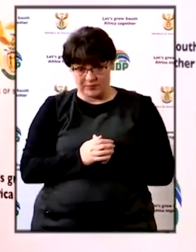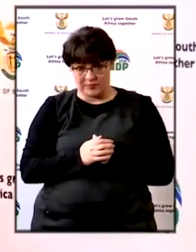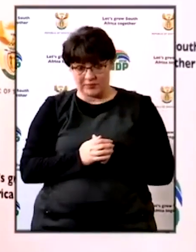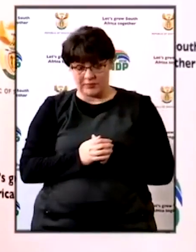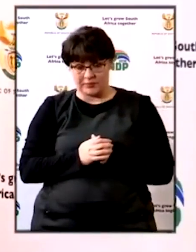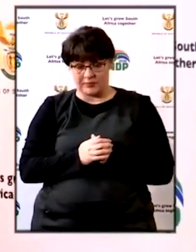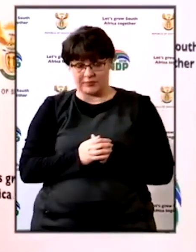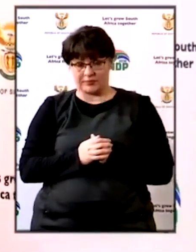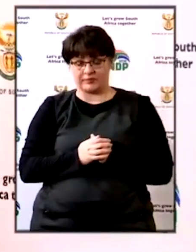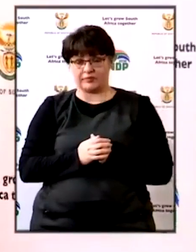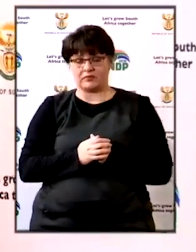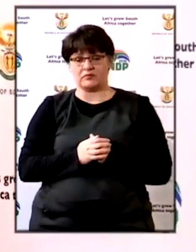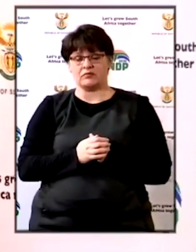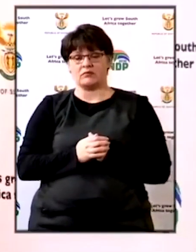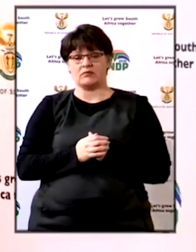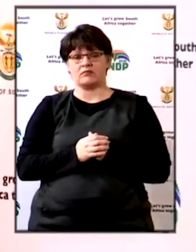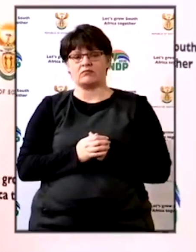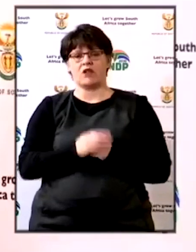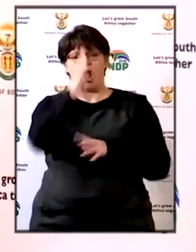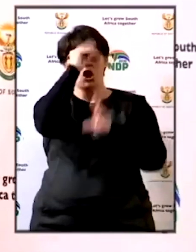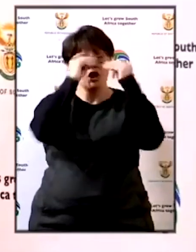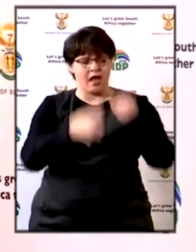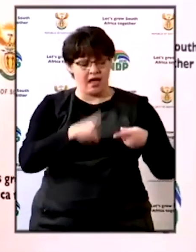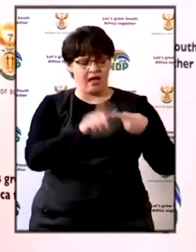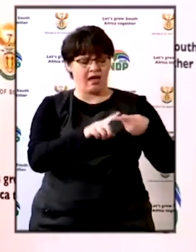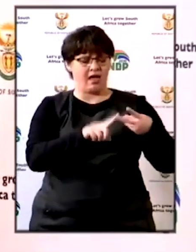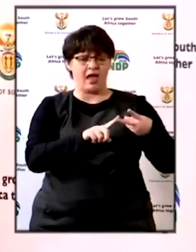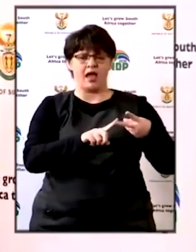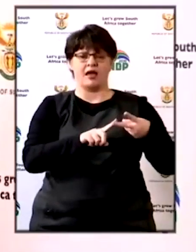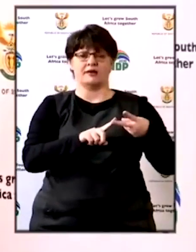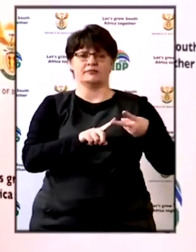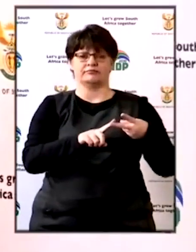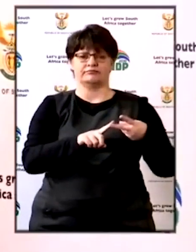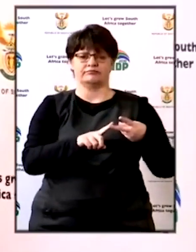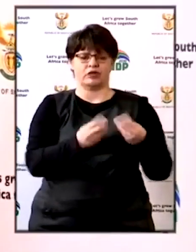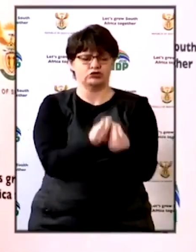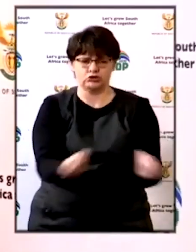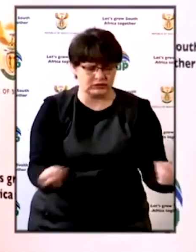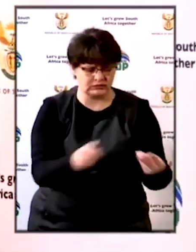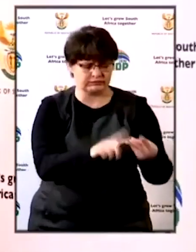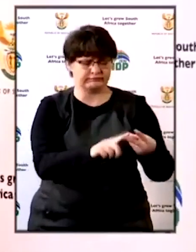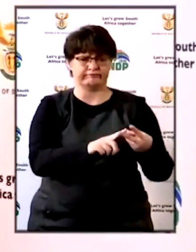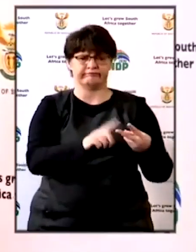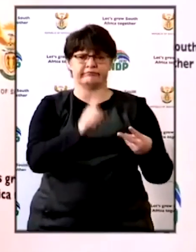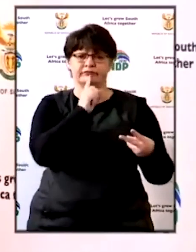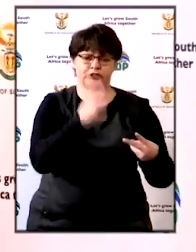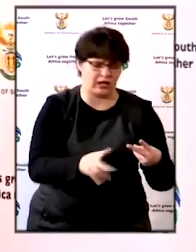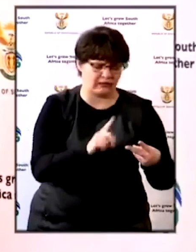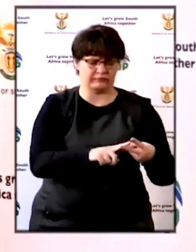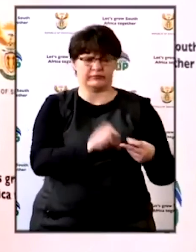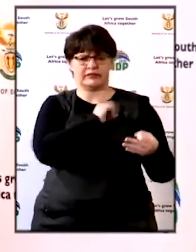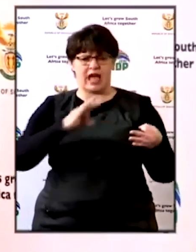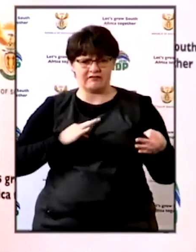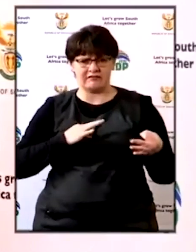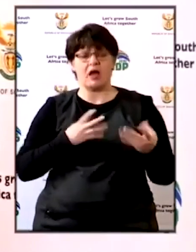during the course of the month. So all learners, educators, and support staff will receive orientation and training at the start of the